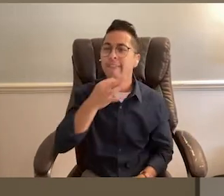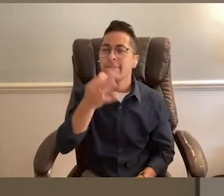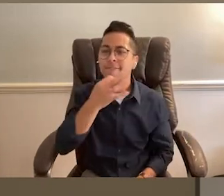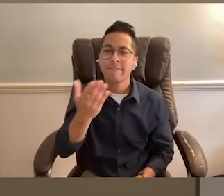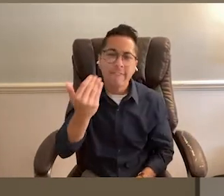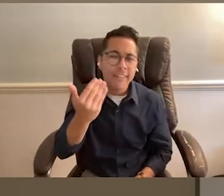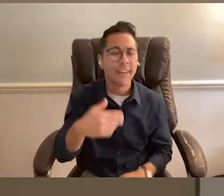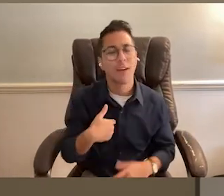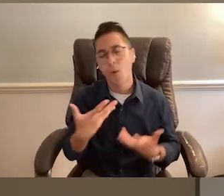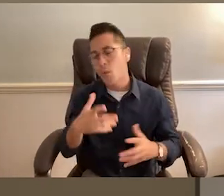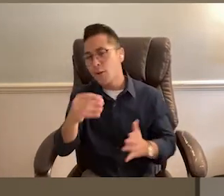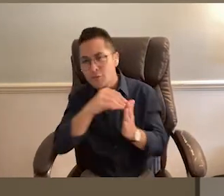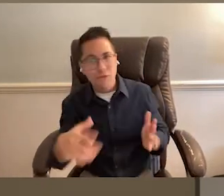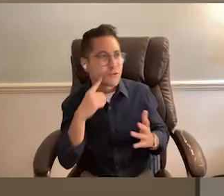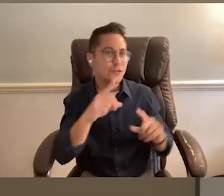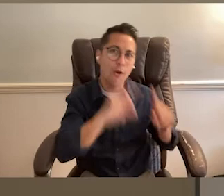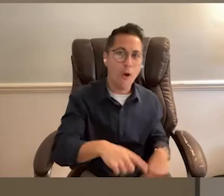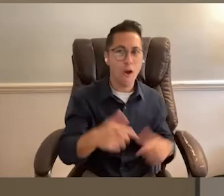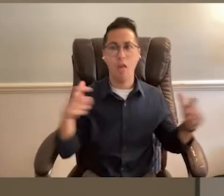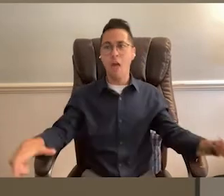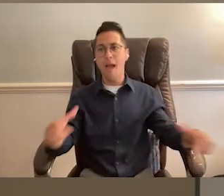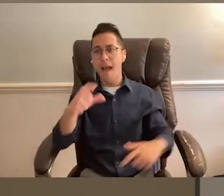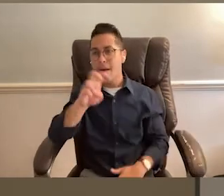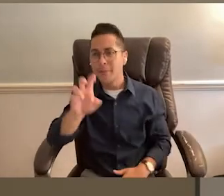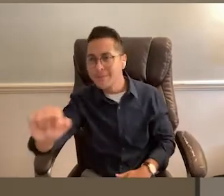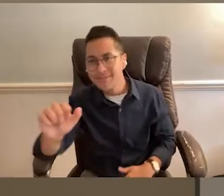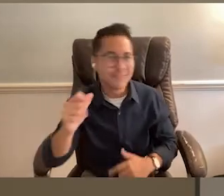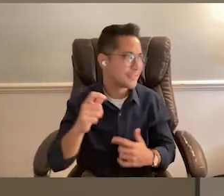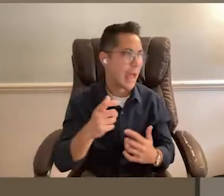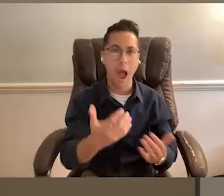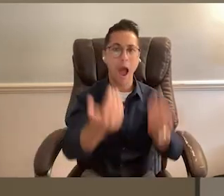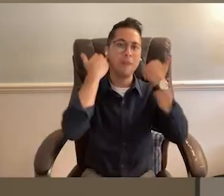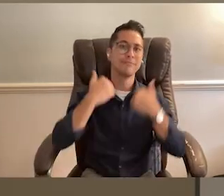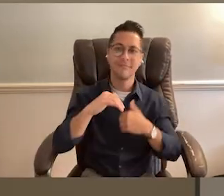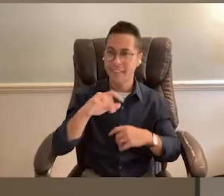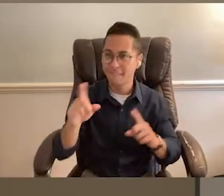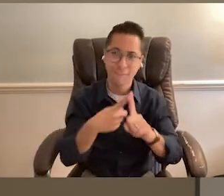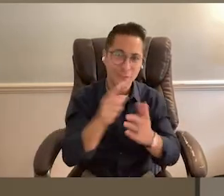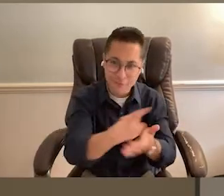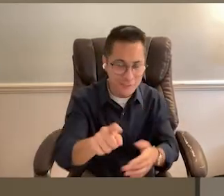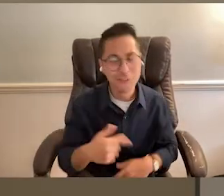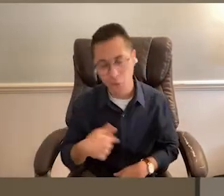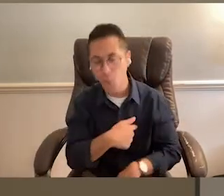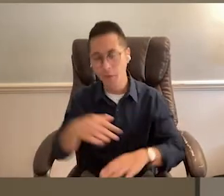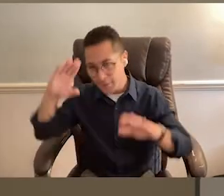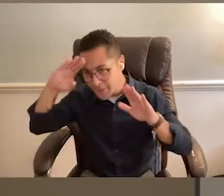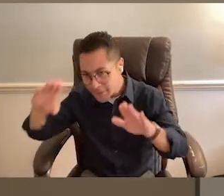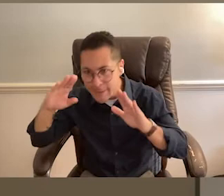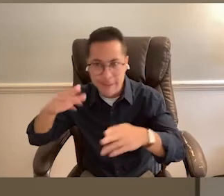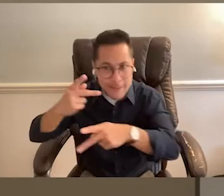on campus, so it could be anything like that, but we want to make sure our students are keeping up with some type of exercise routine. And then also